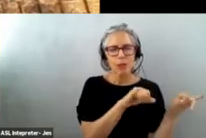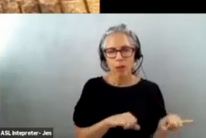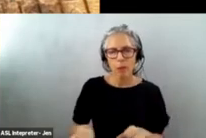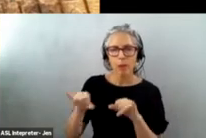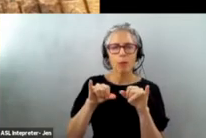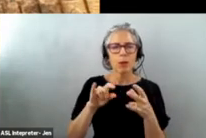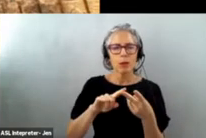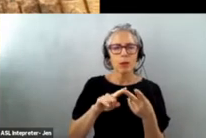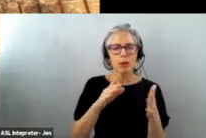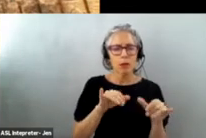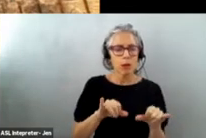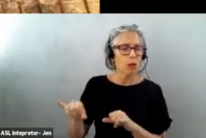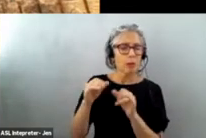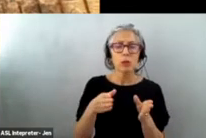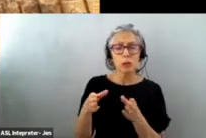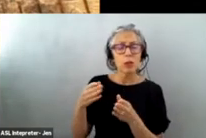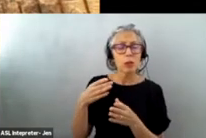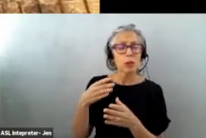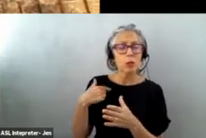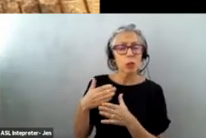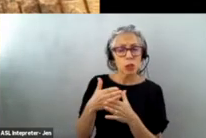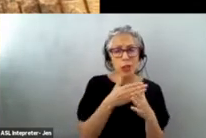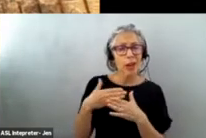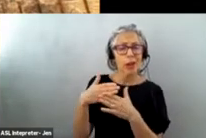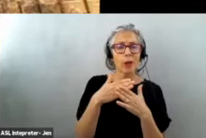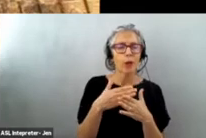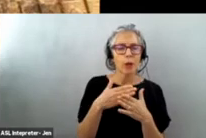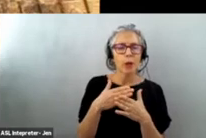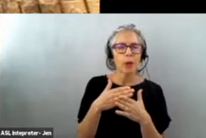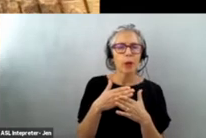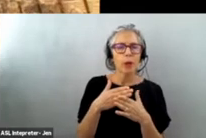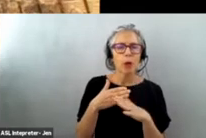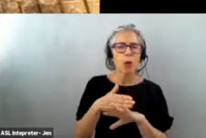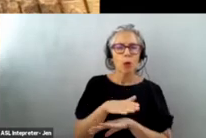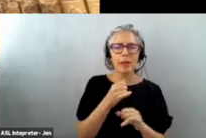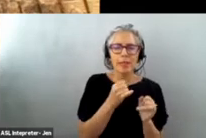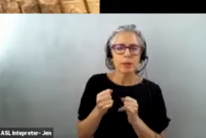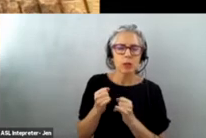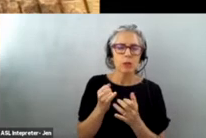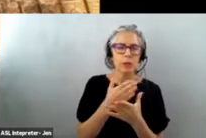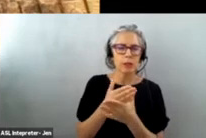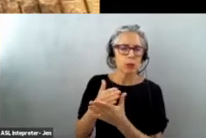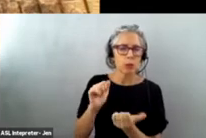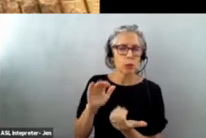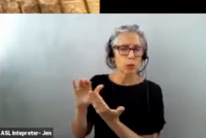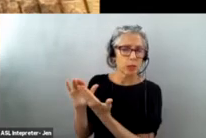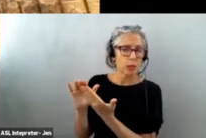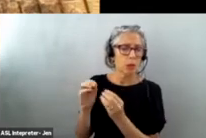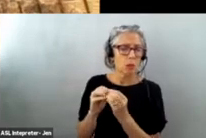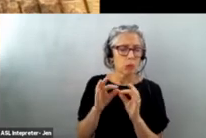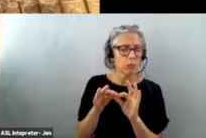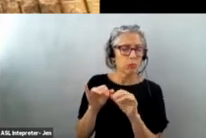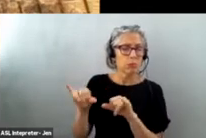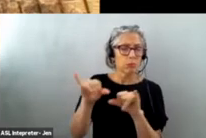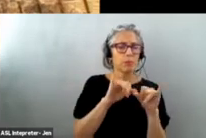common strategies that are actually shared across these individual intervention approaches. And these